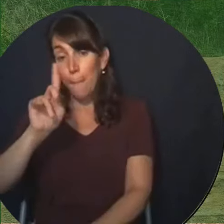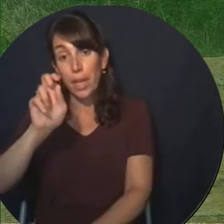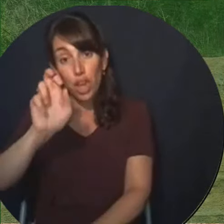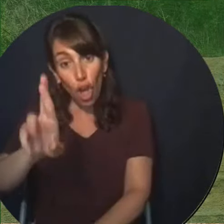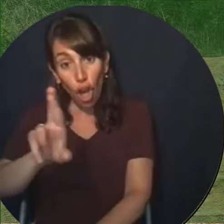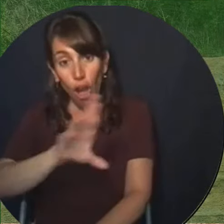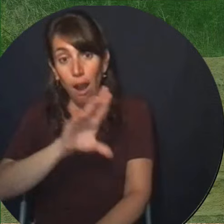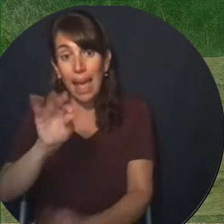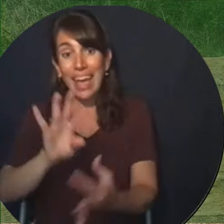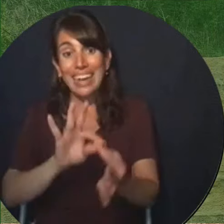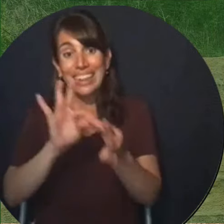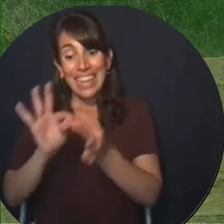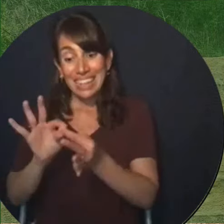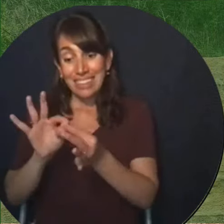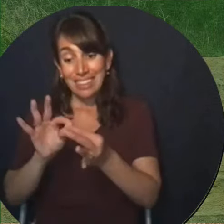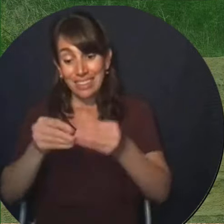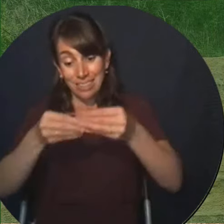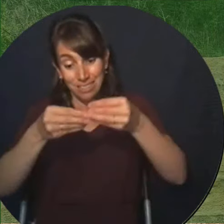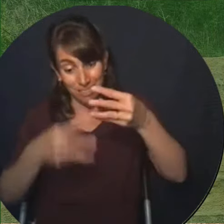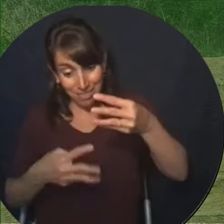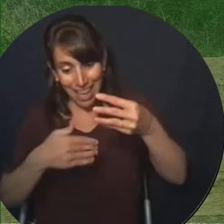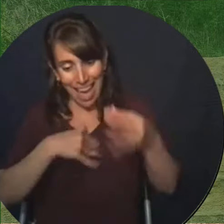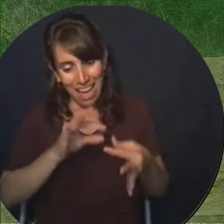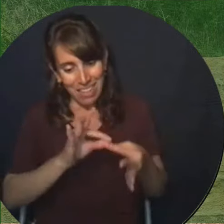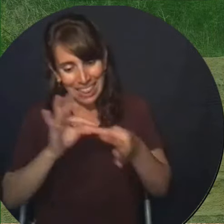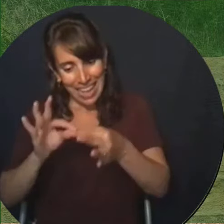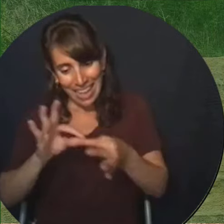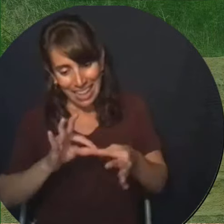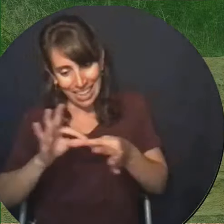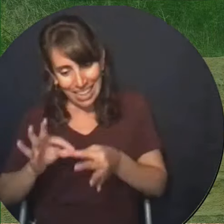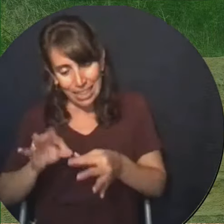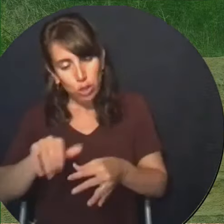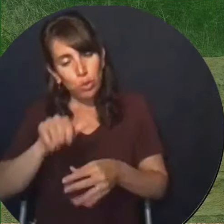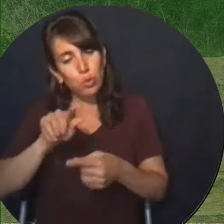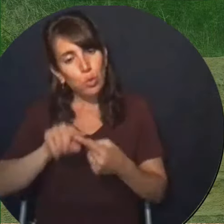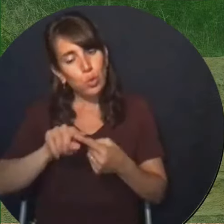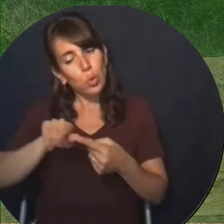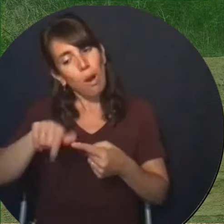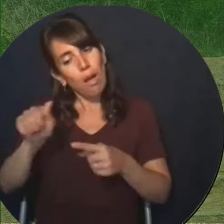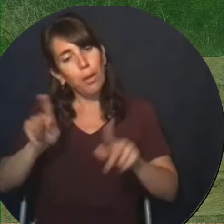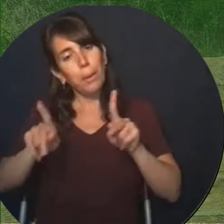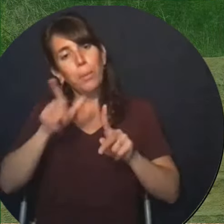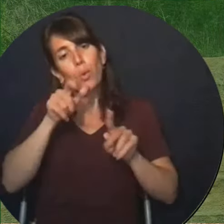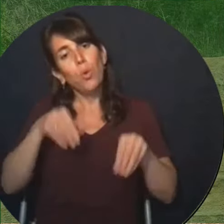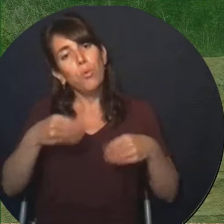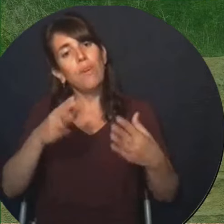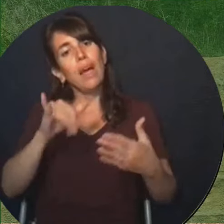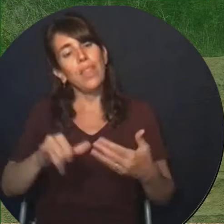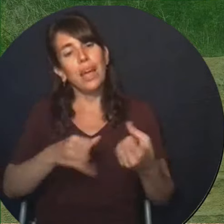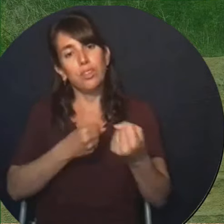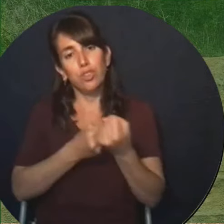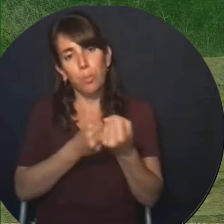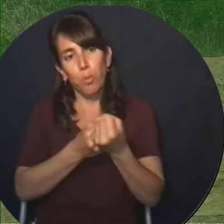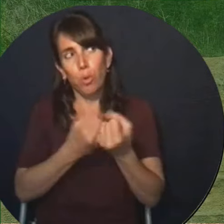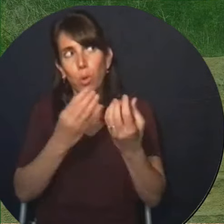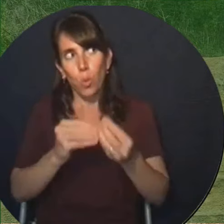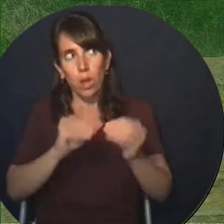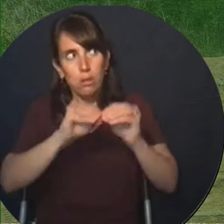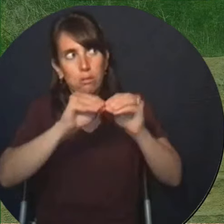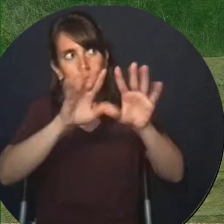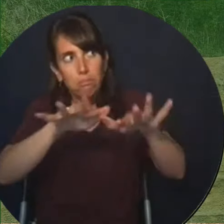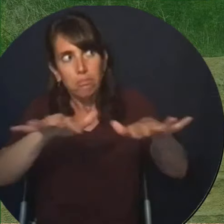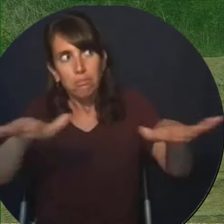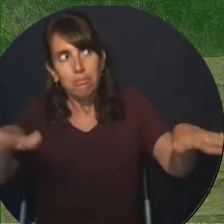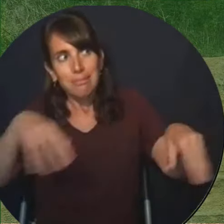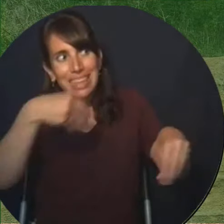to other people who are providing this kind of advice and support, so we can all just keep reaching our tentacles out to support us when we're doing